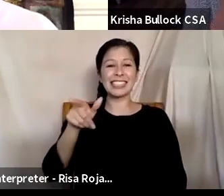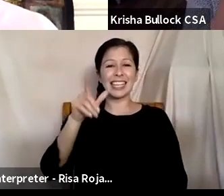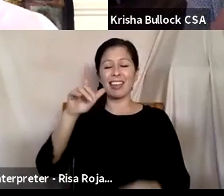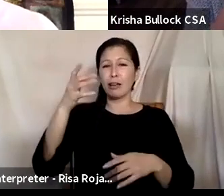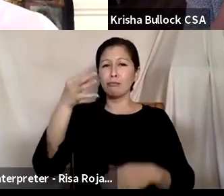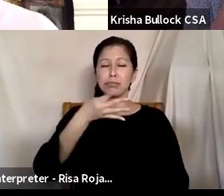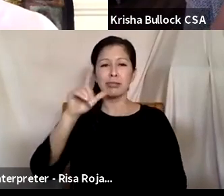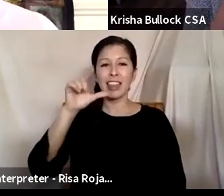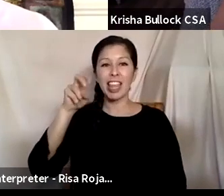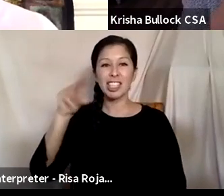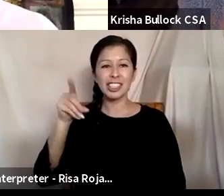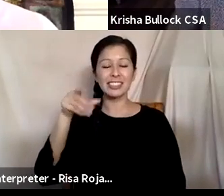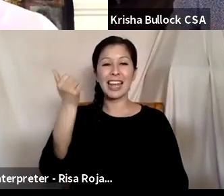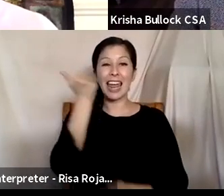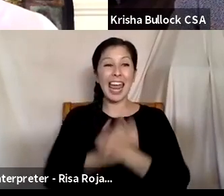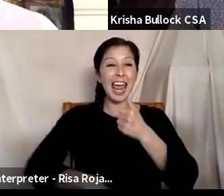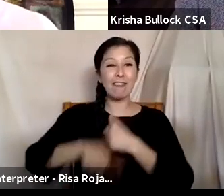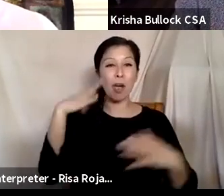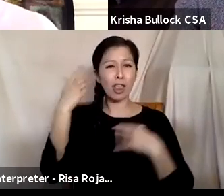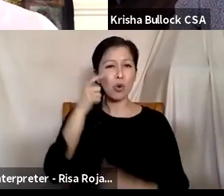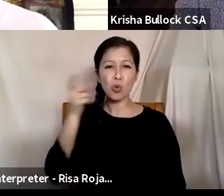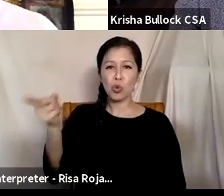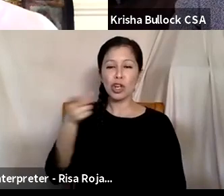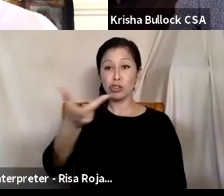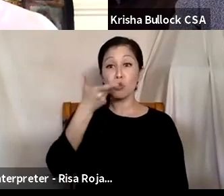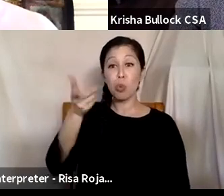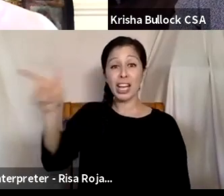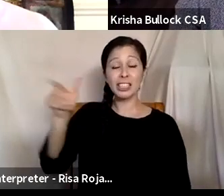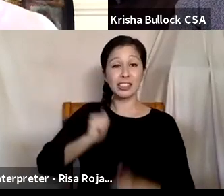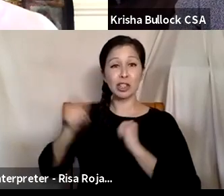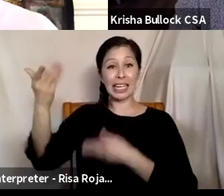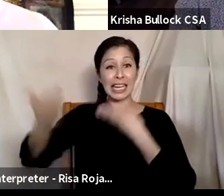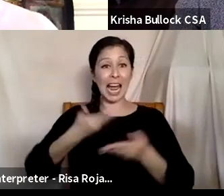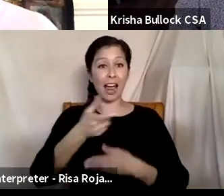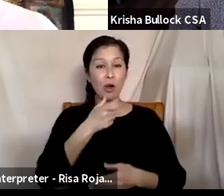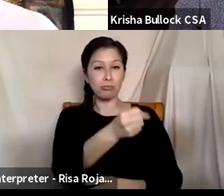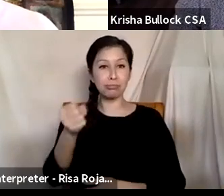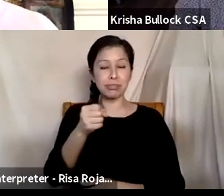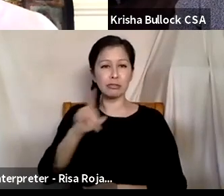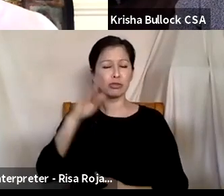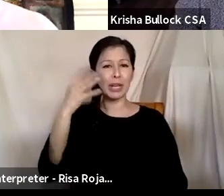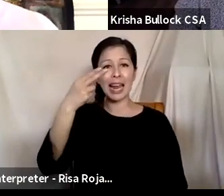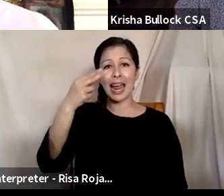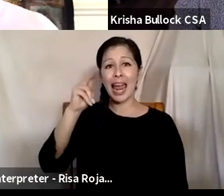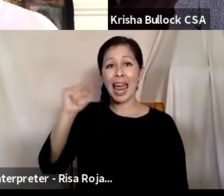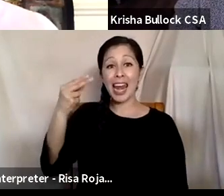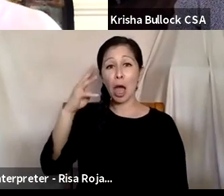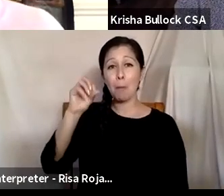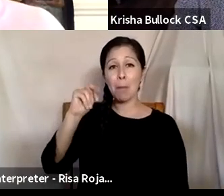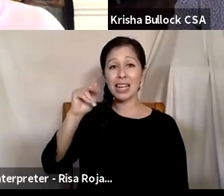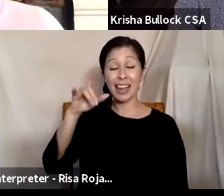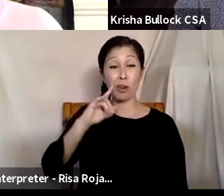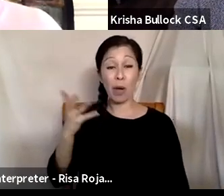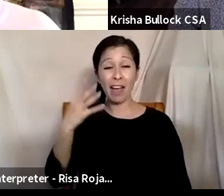legend. Everybody in town knows him. You've watched the shows that he's cast. It's insane. Hannah Montana what?